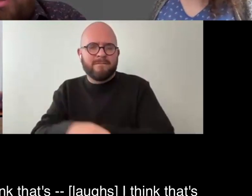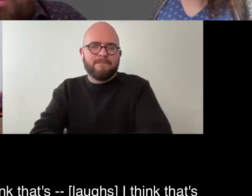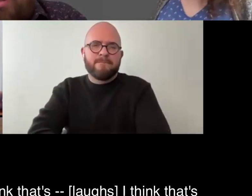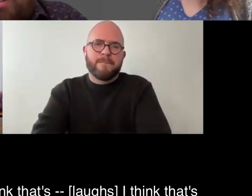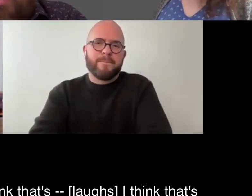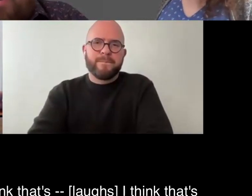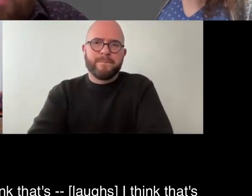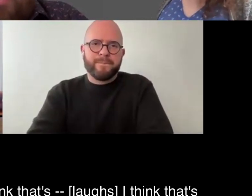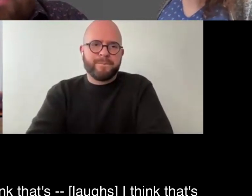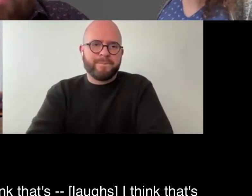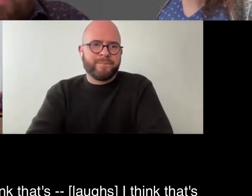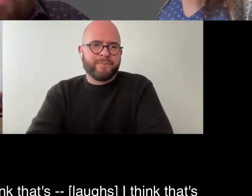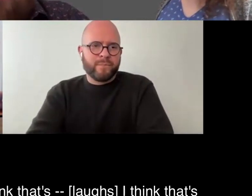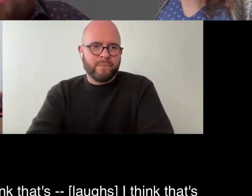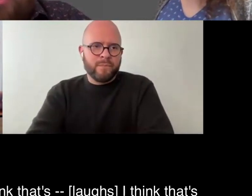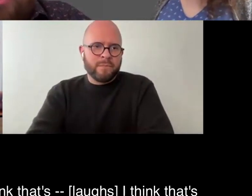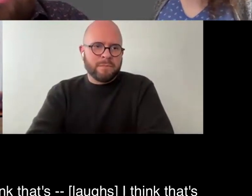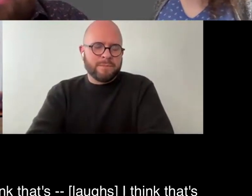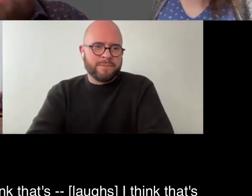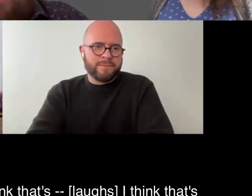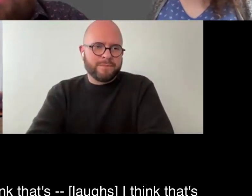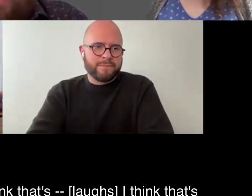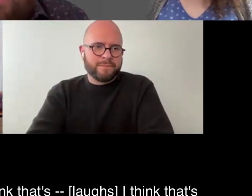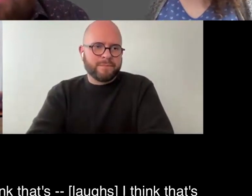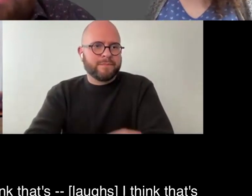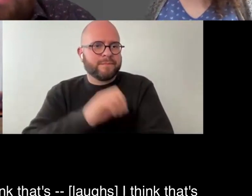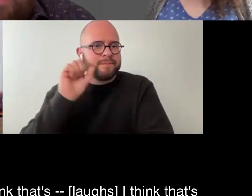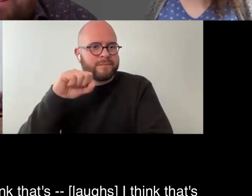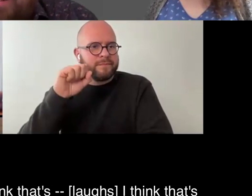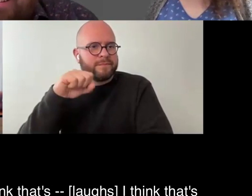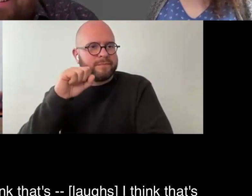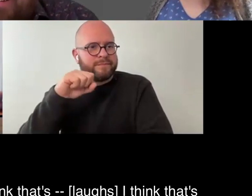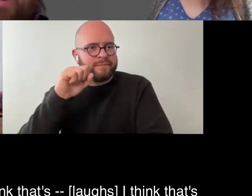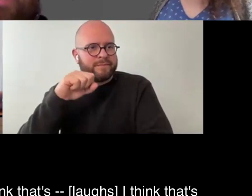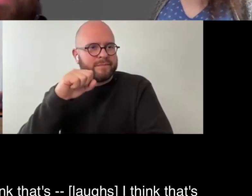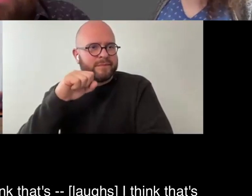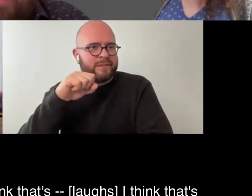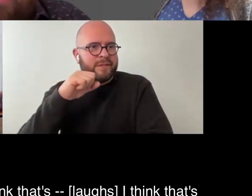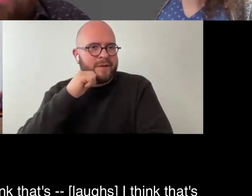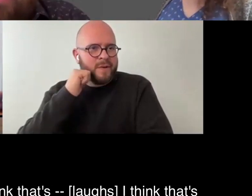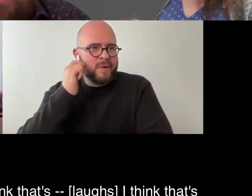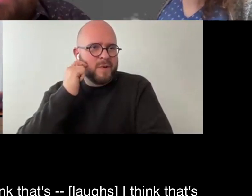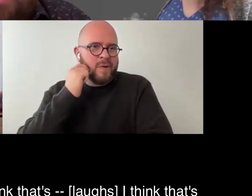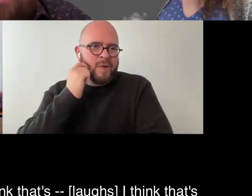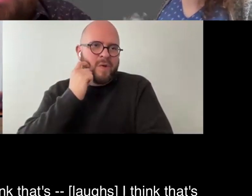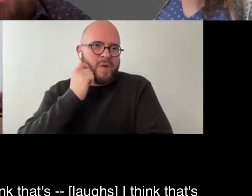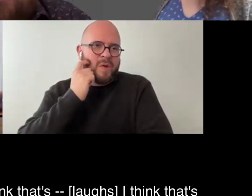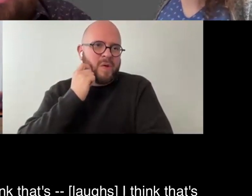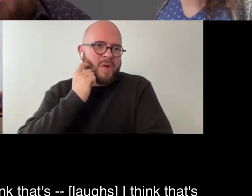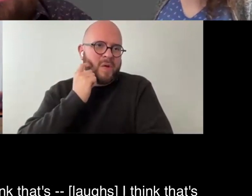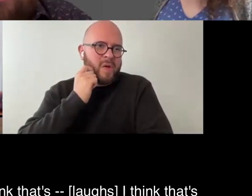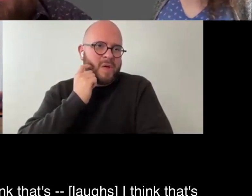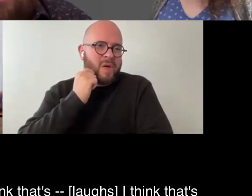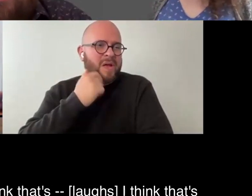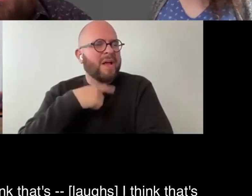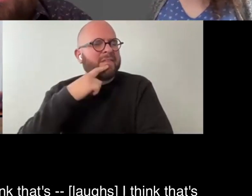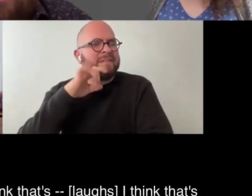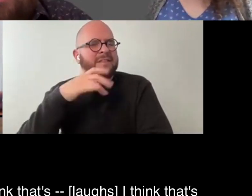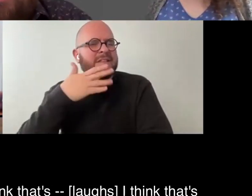Yeah, I think that's I think that's a good place